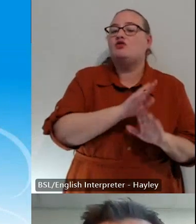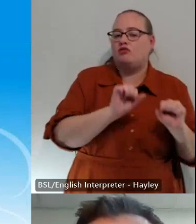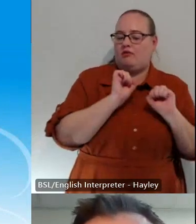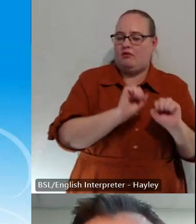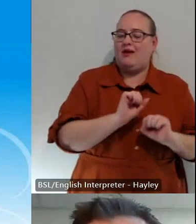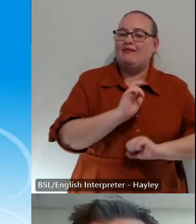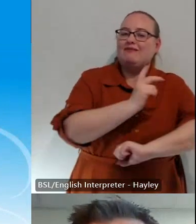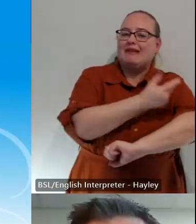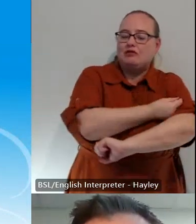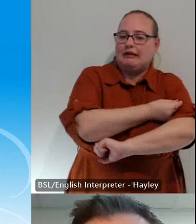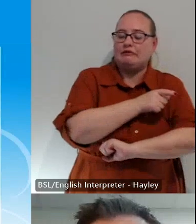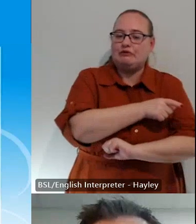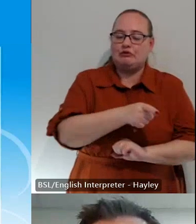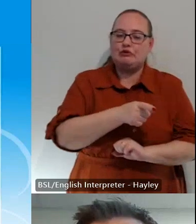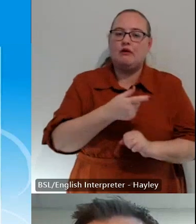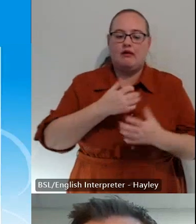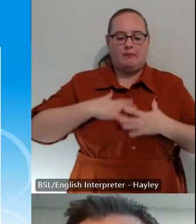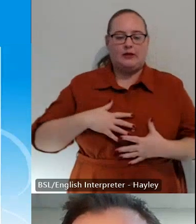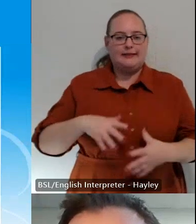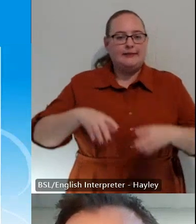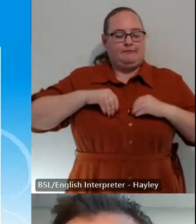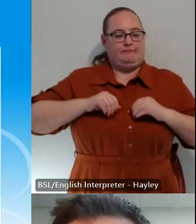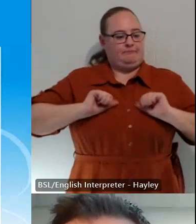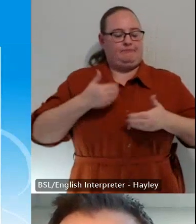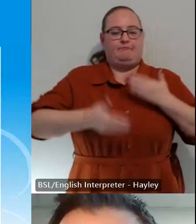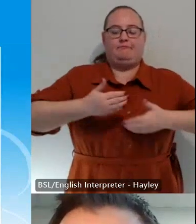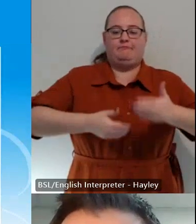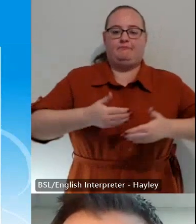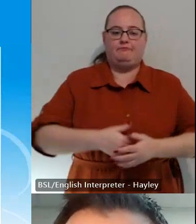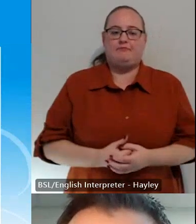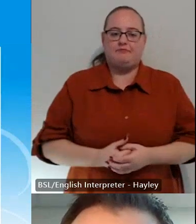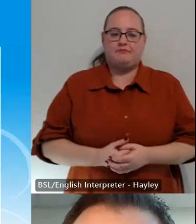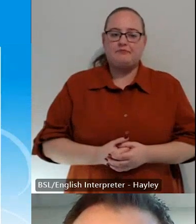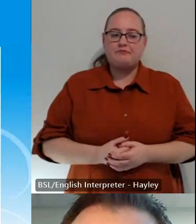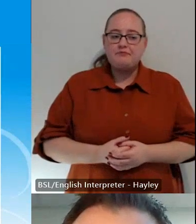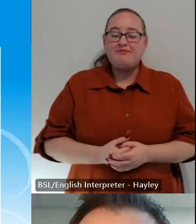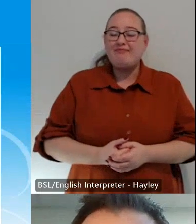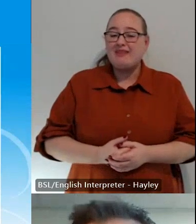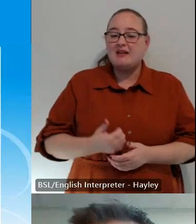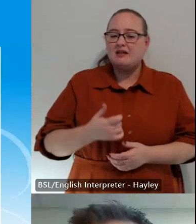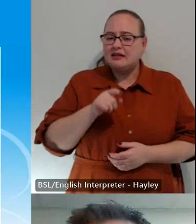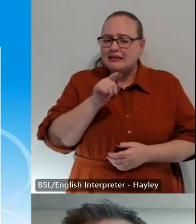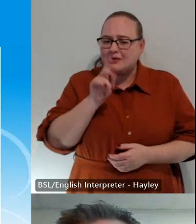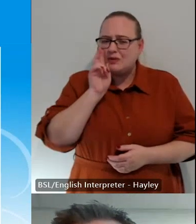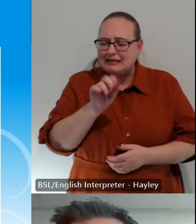Just to illustrate the point further, that children really aren't invulnerable. This might be a bit hard for everybody to see, but what I hope you can make